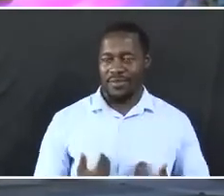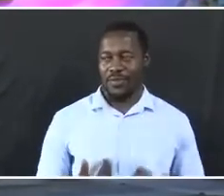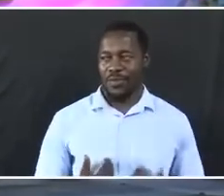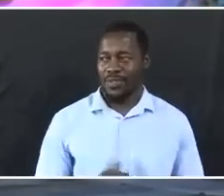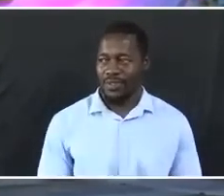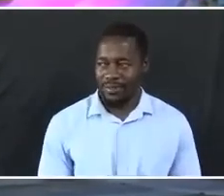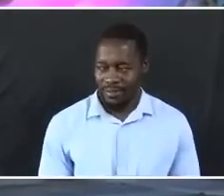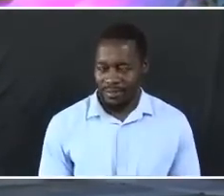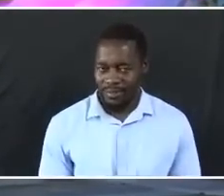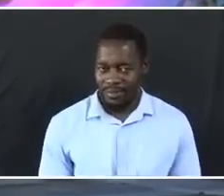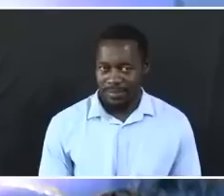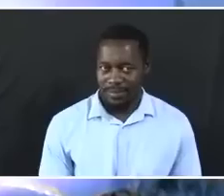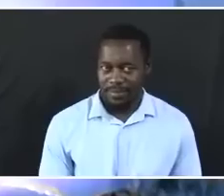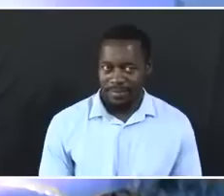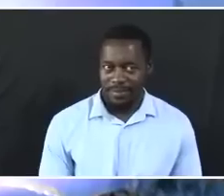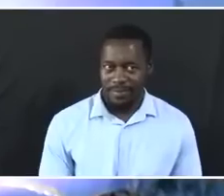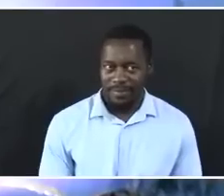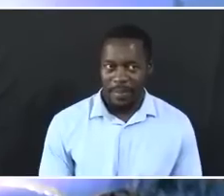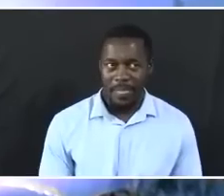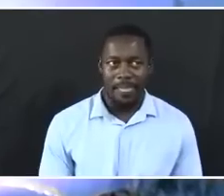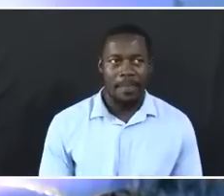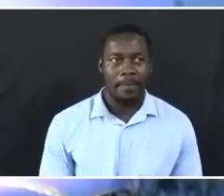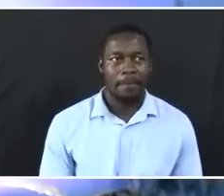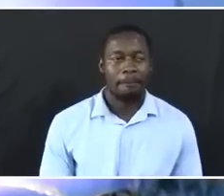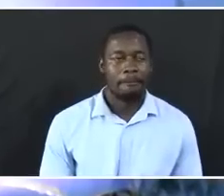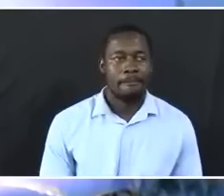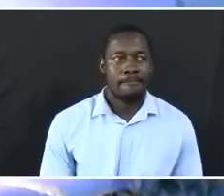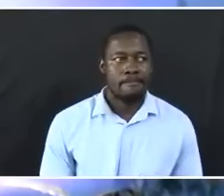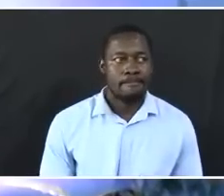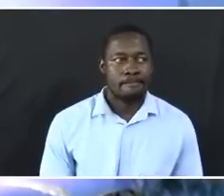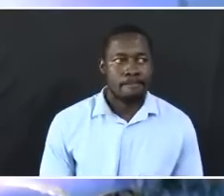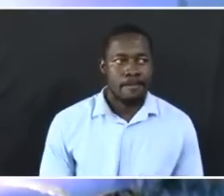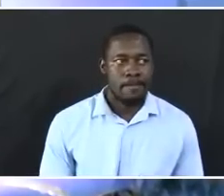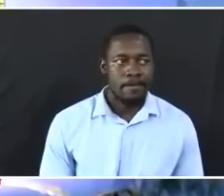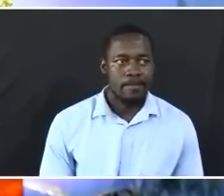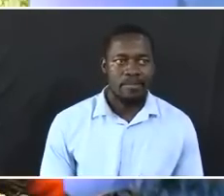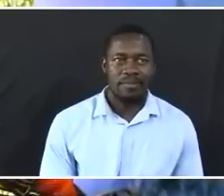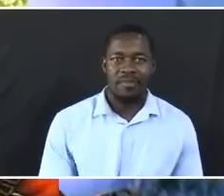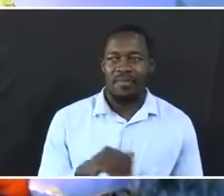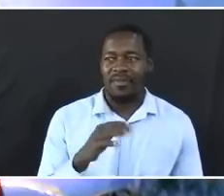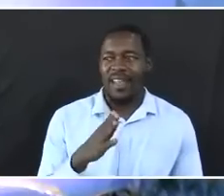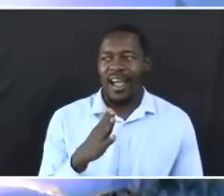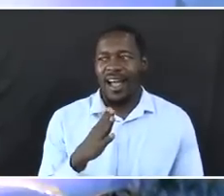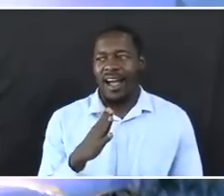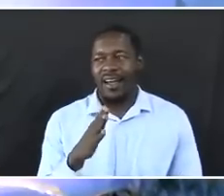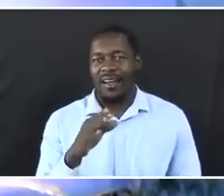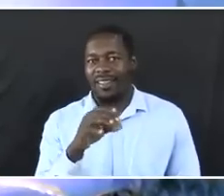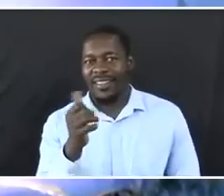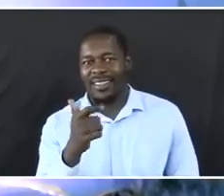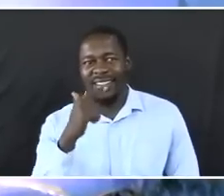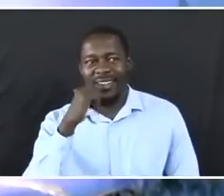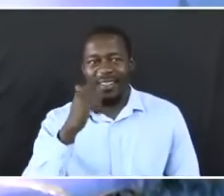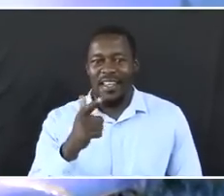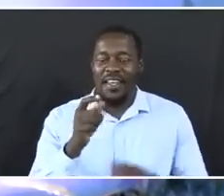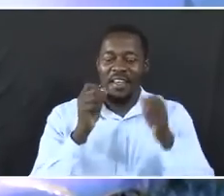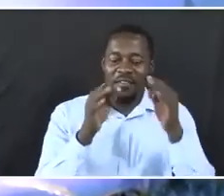So this whoever is what I don't know, whether your brother-in-law is inside, I have no idea.